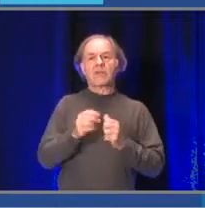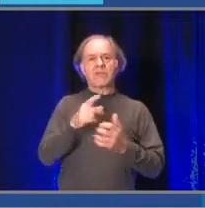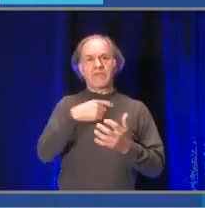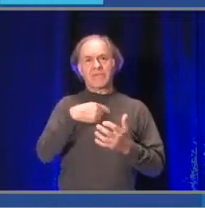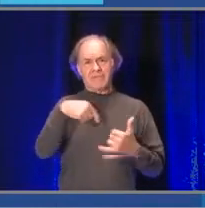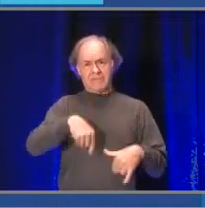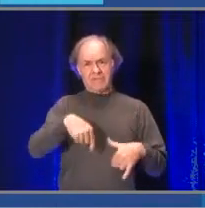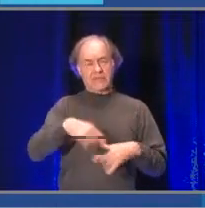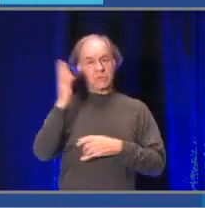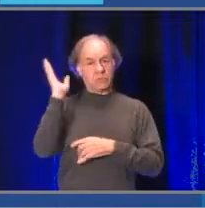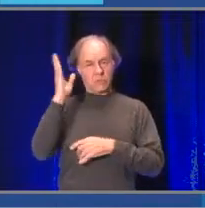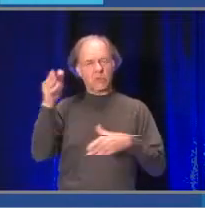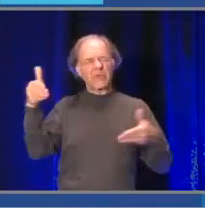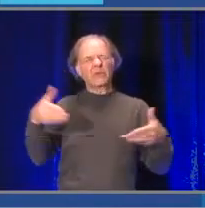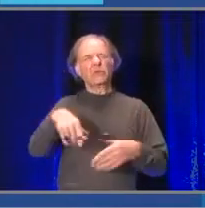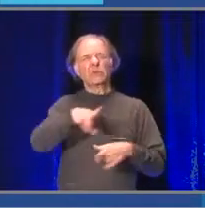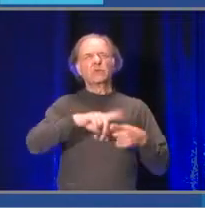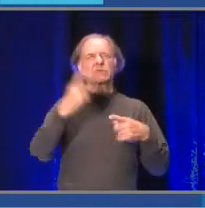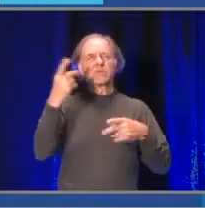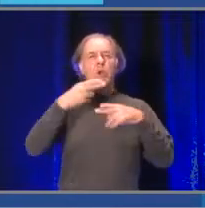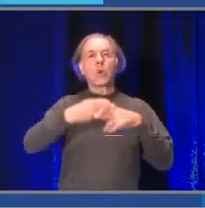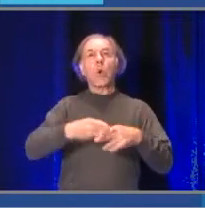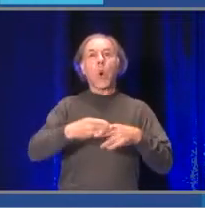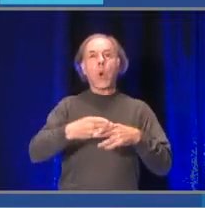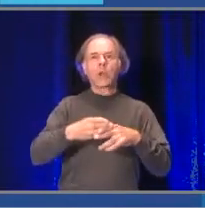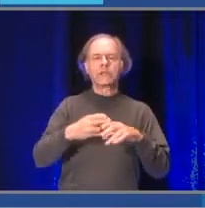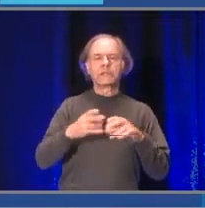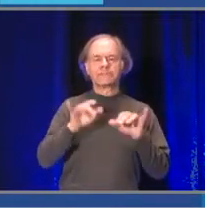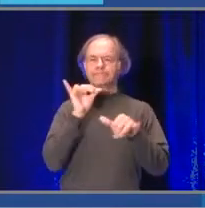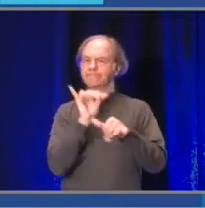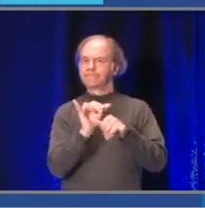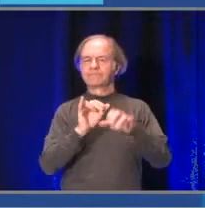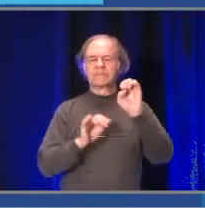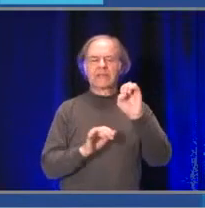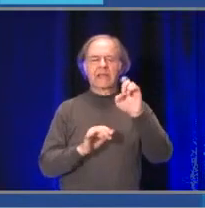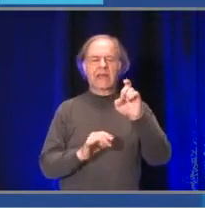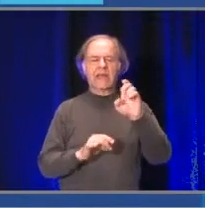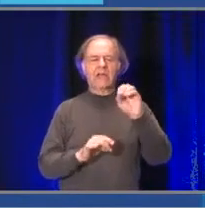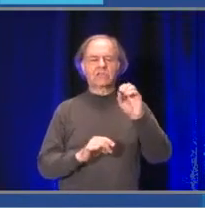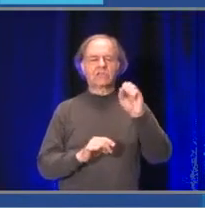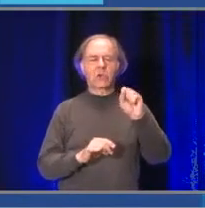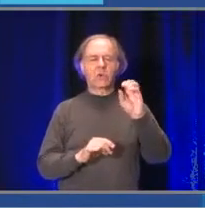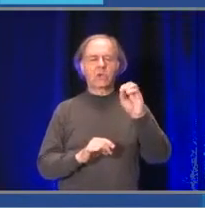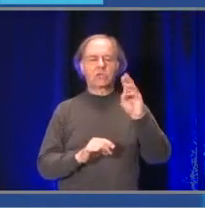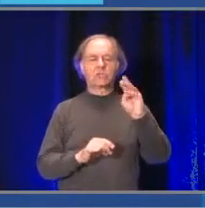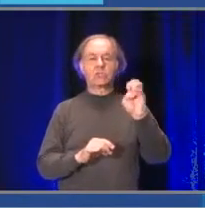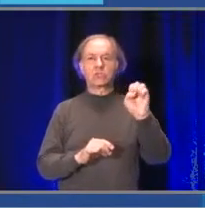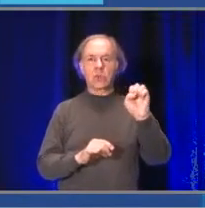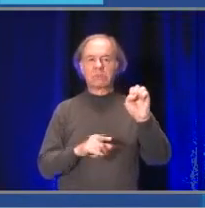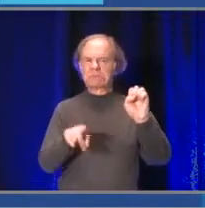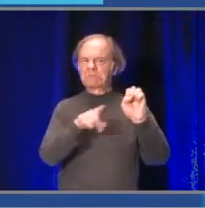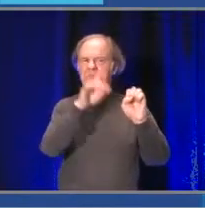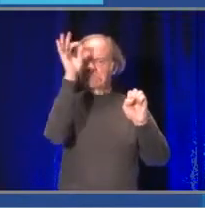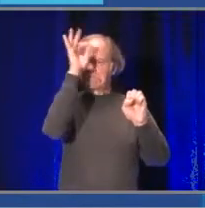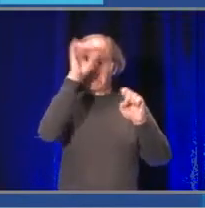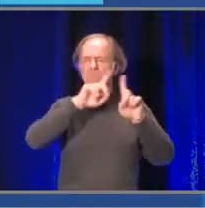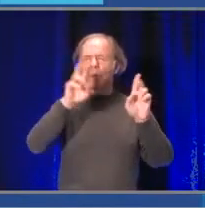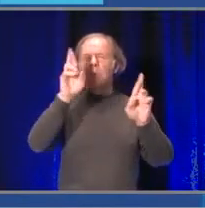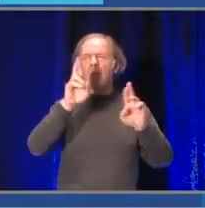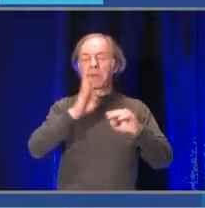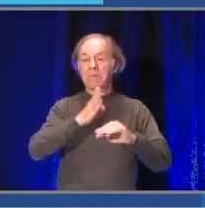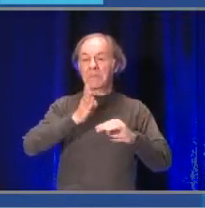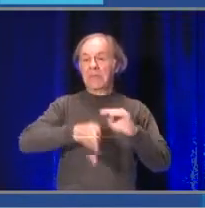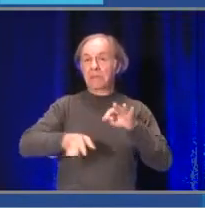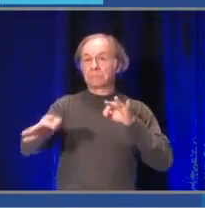presentation is to introduce you to something that we call exosomes. You probably don't know about it, but I'm hoping that by the end of this